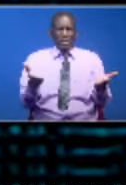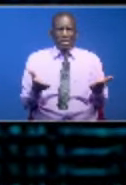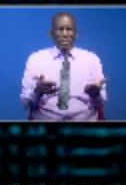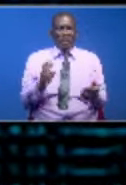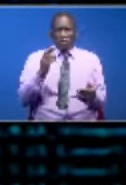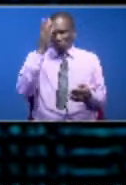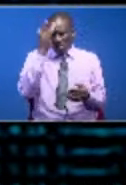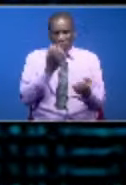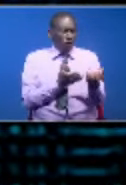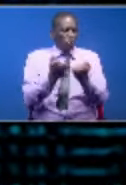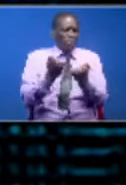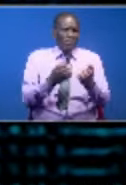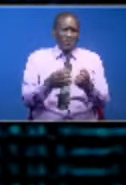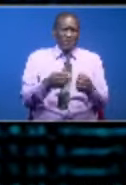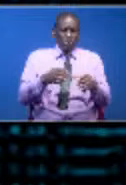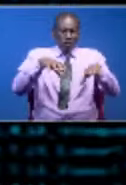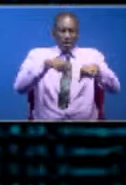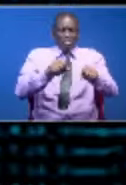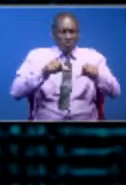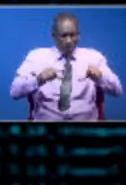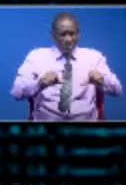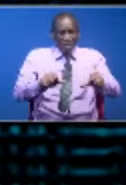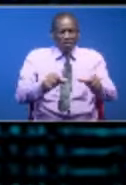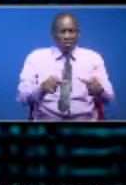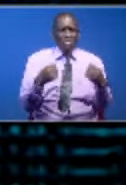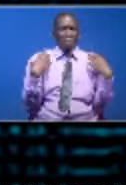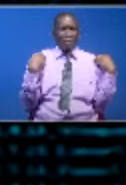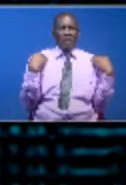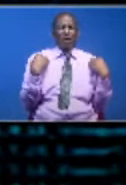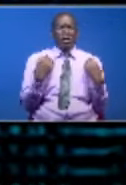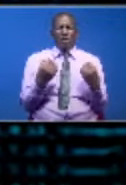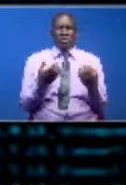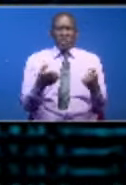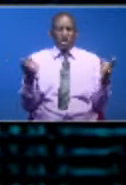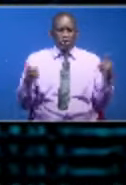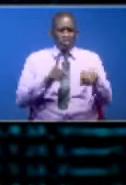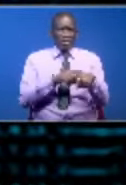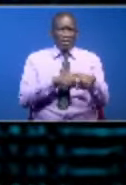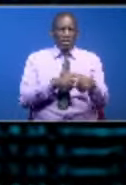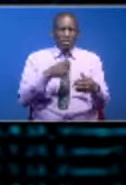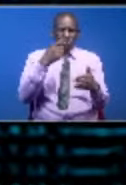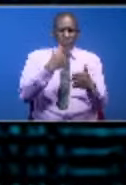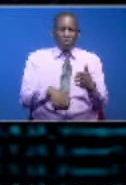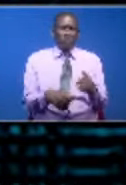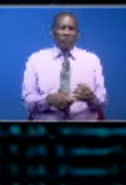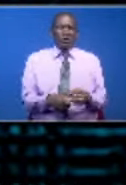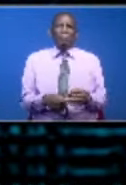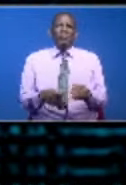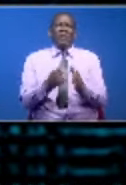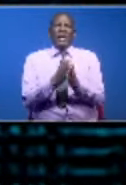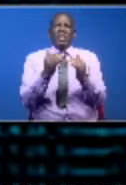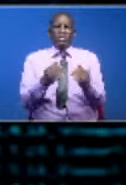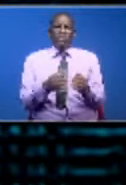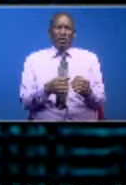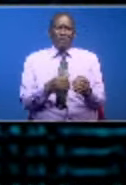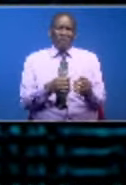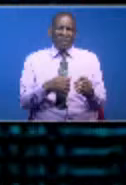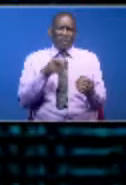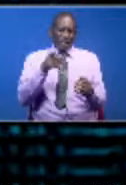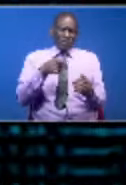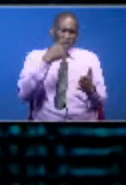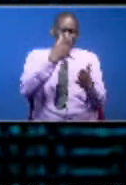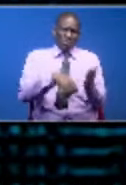a business to adopt sustainable practices, there is a short-term cost. Again, there is no denial about that. And the short-term cost will be passed